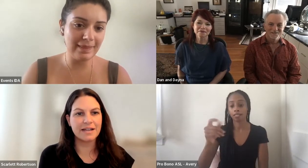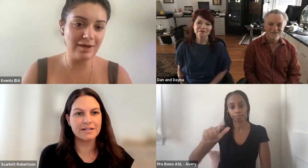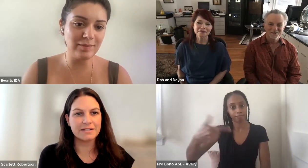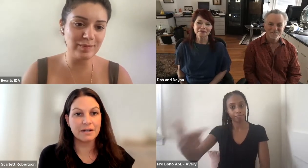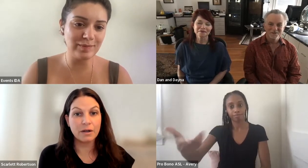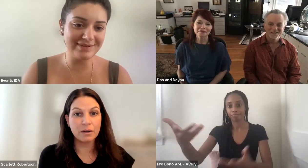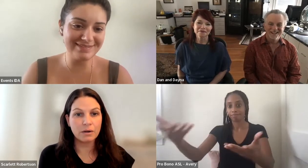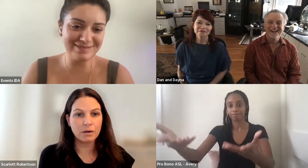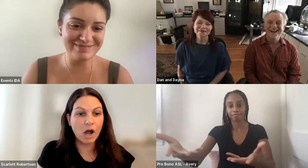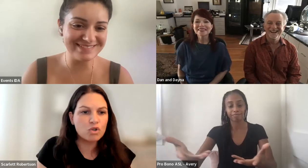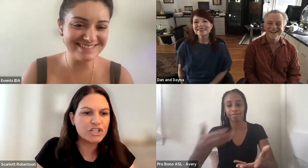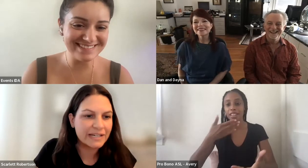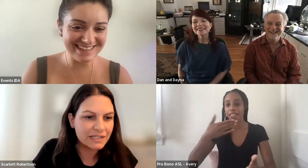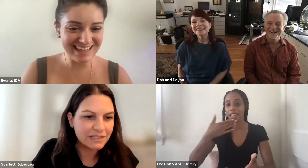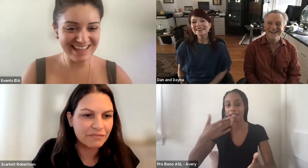Oh no, she's muted.